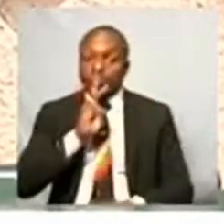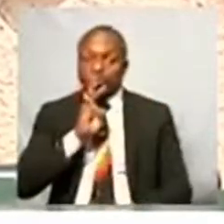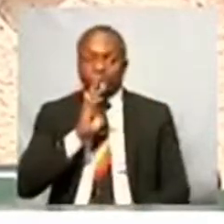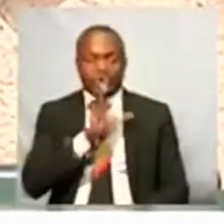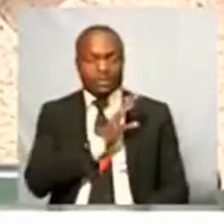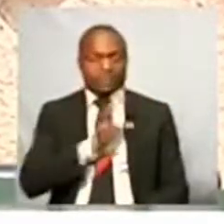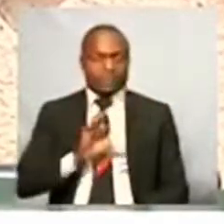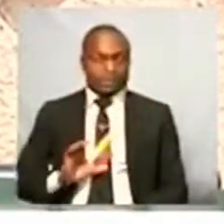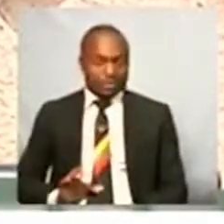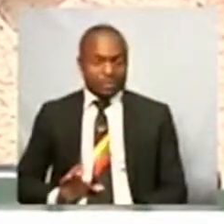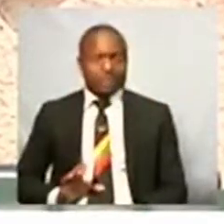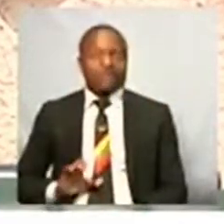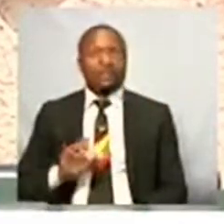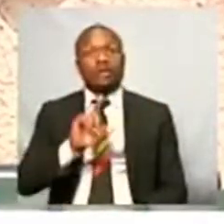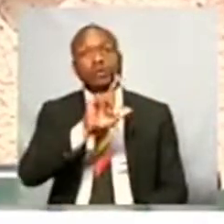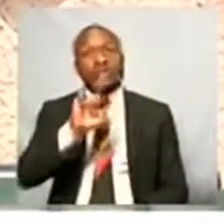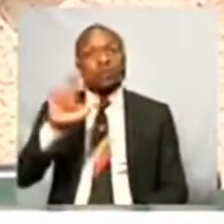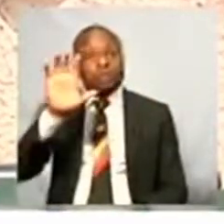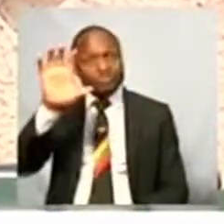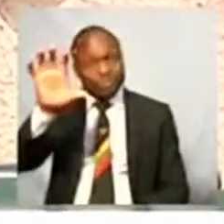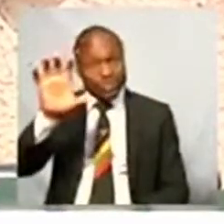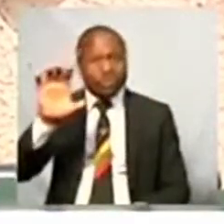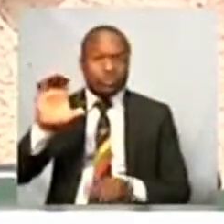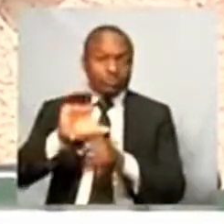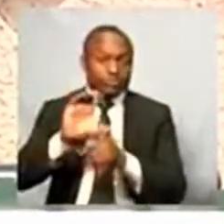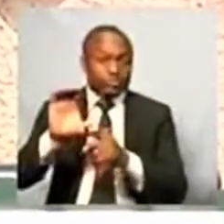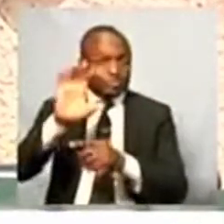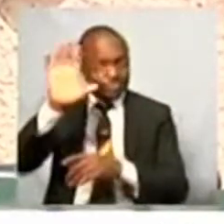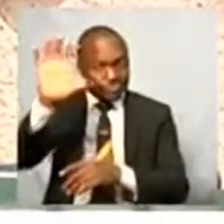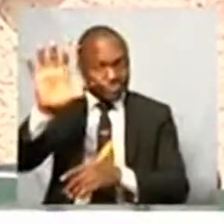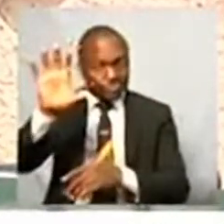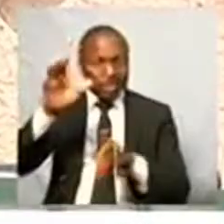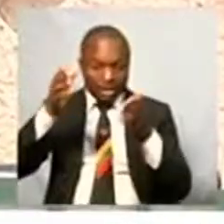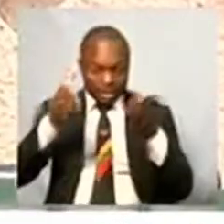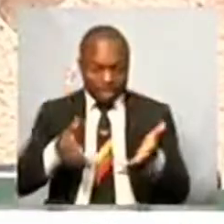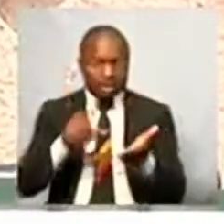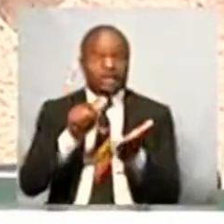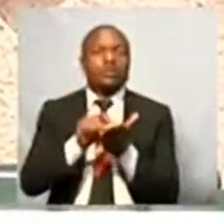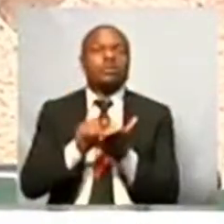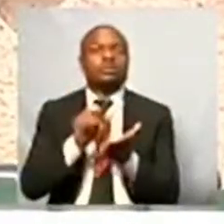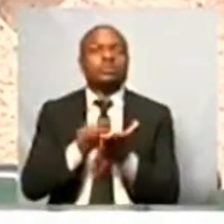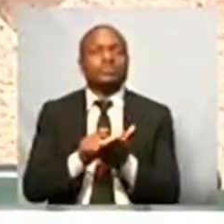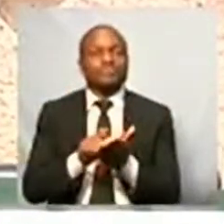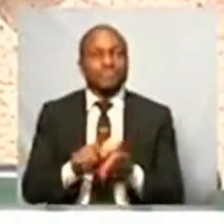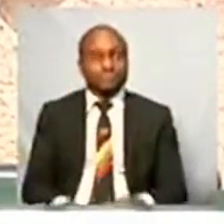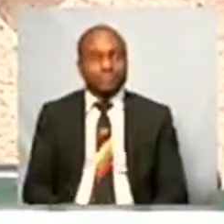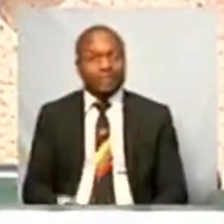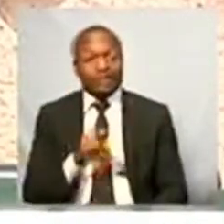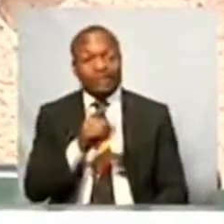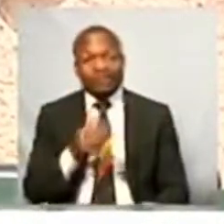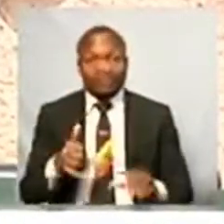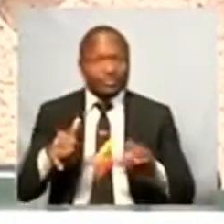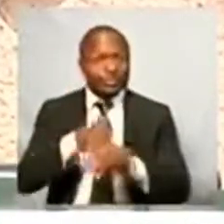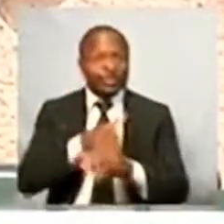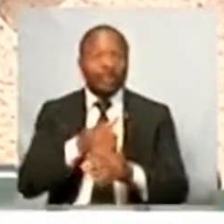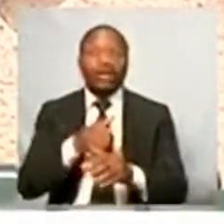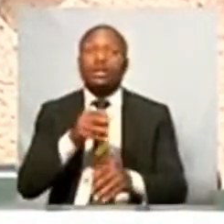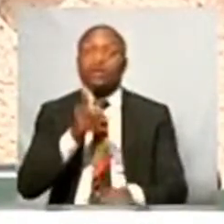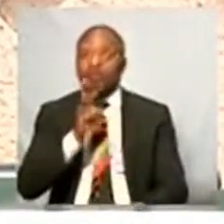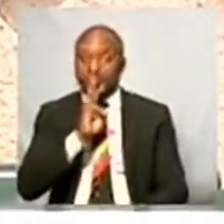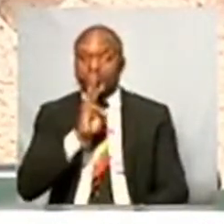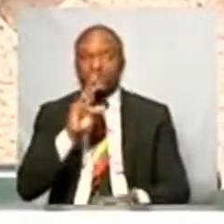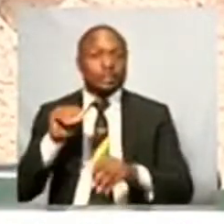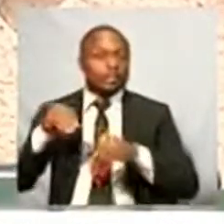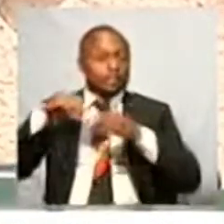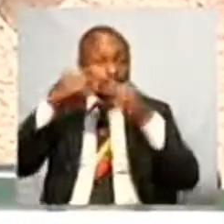companies in Luapula, Copperbelt, and here in Lusaka. And that included the Water